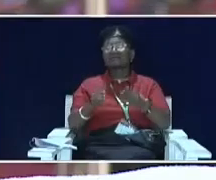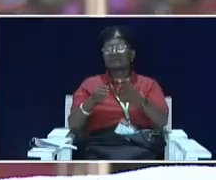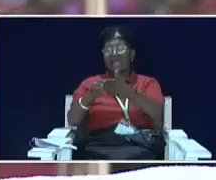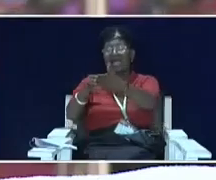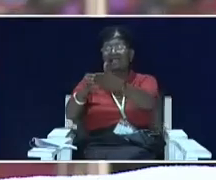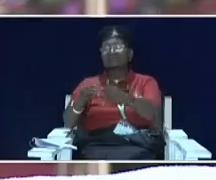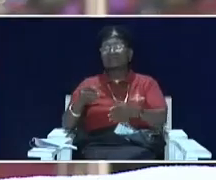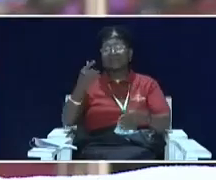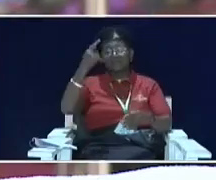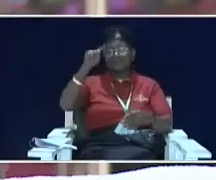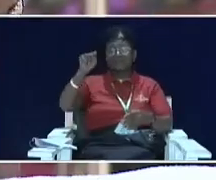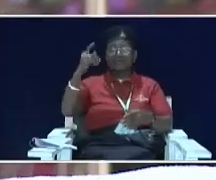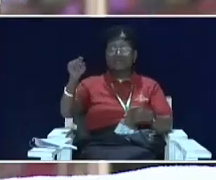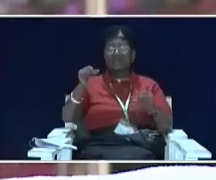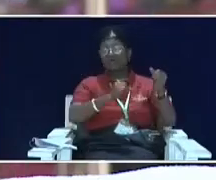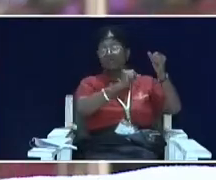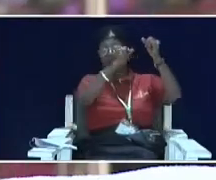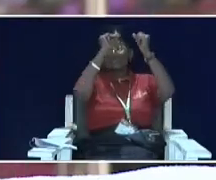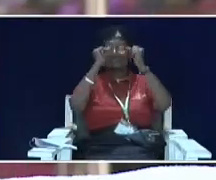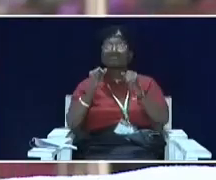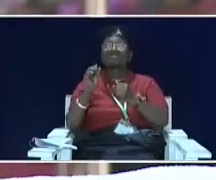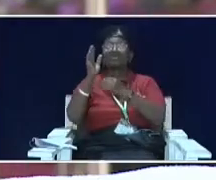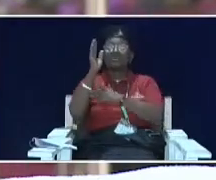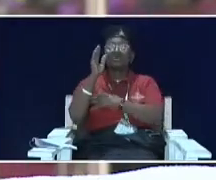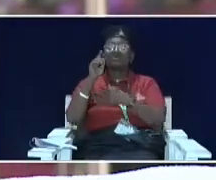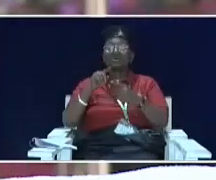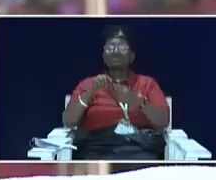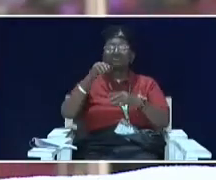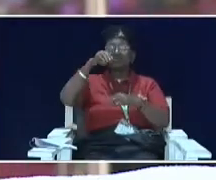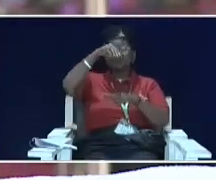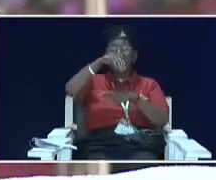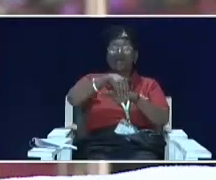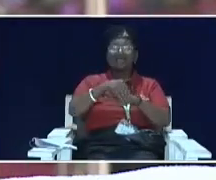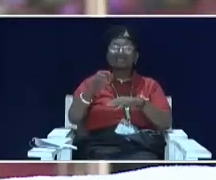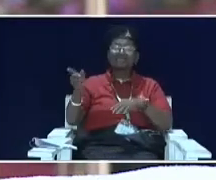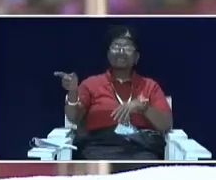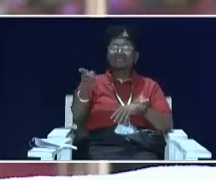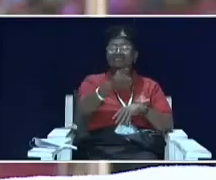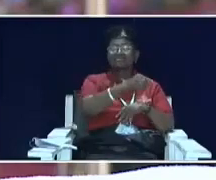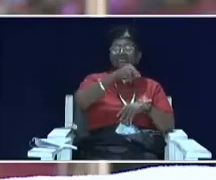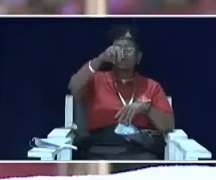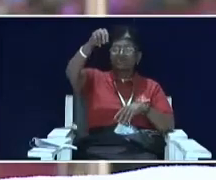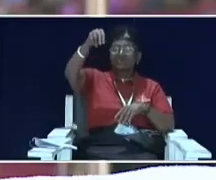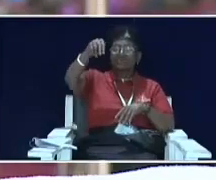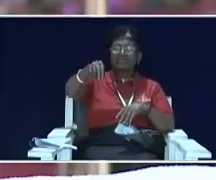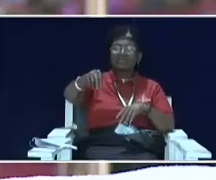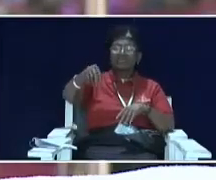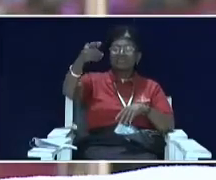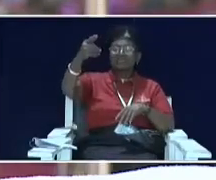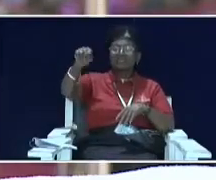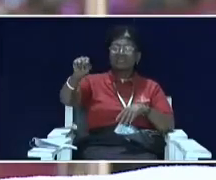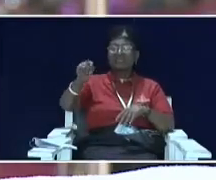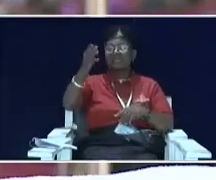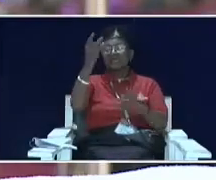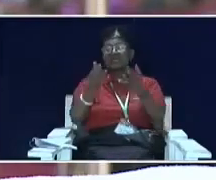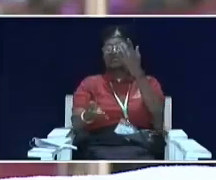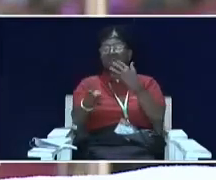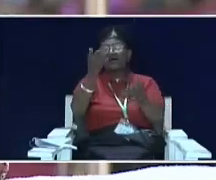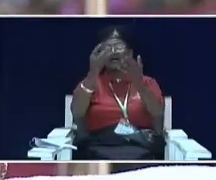God. And now tonight you need the fire of God to